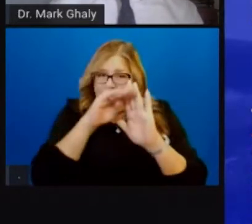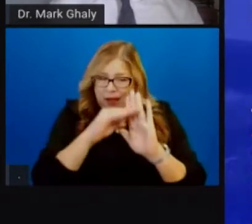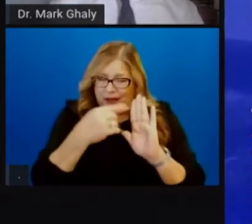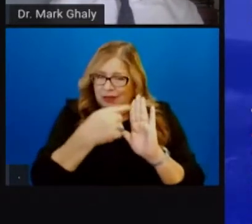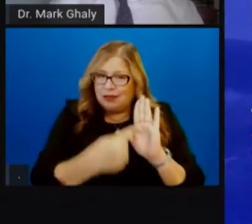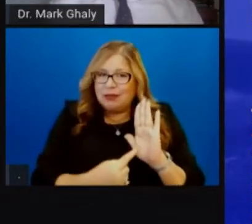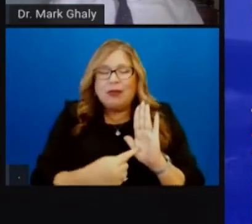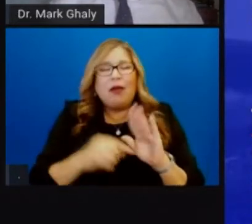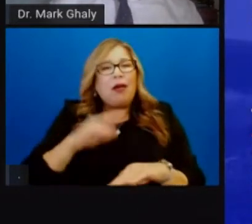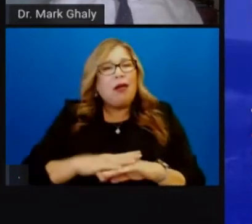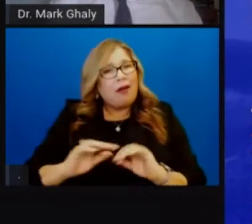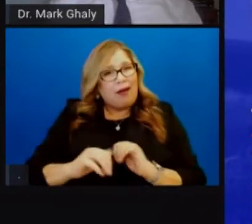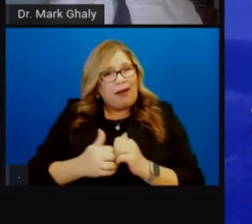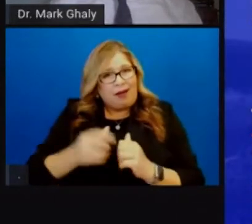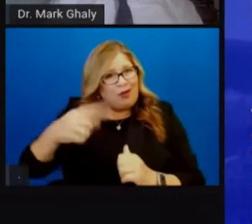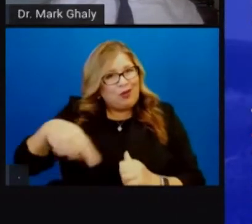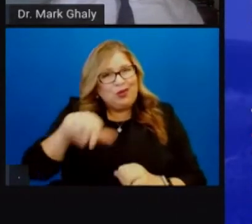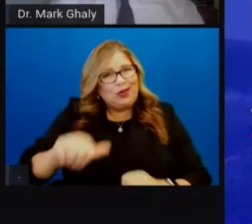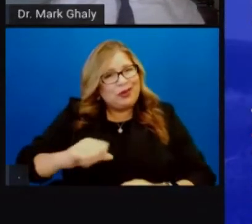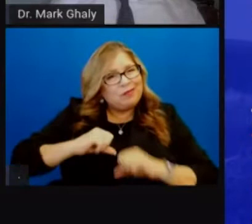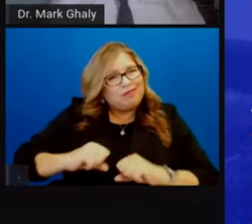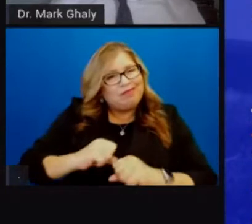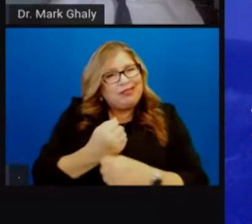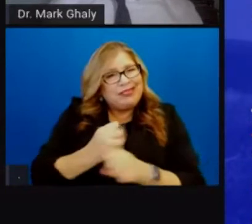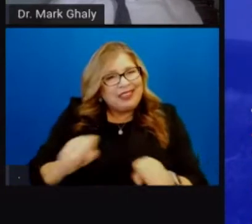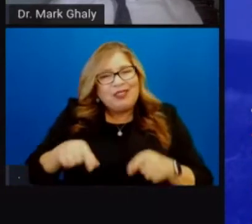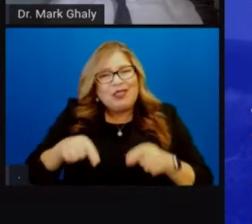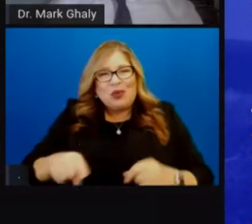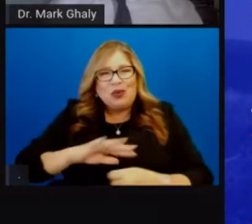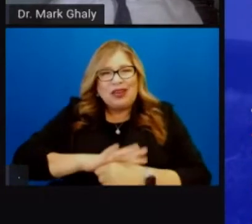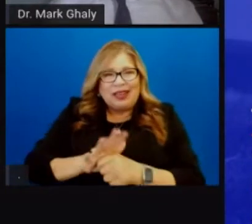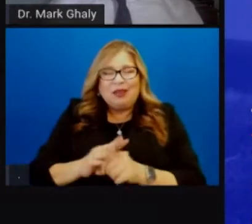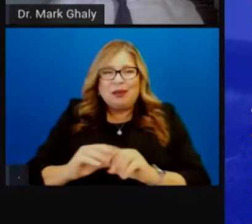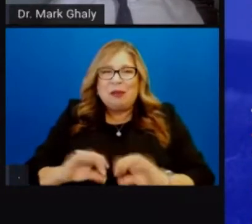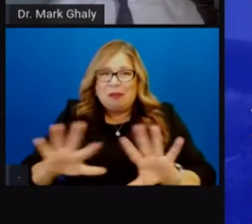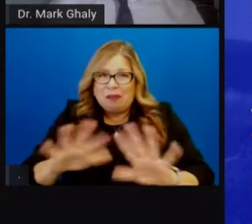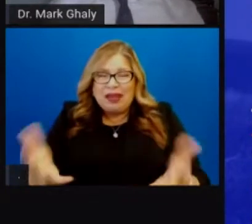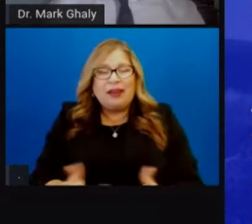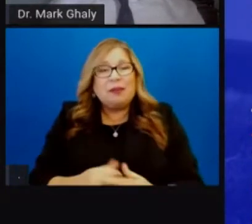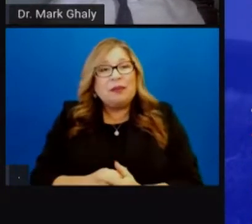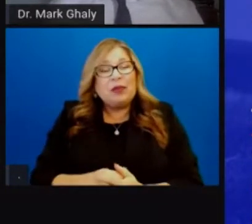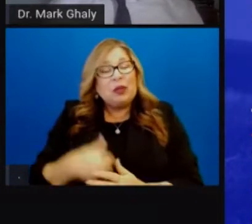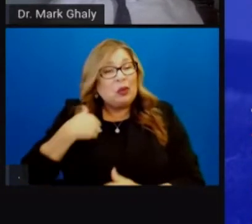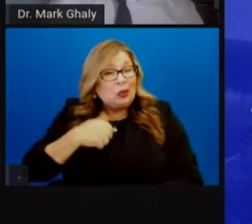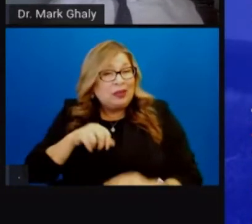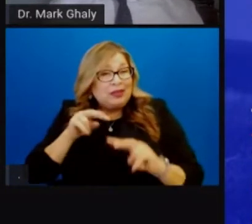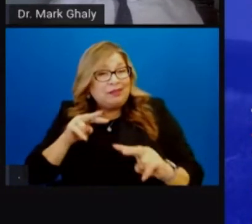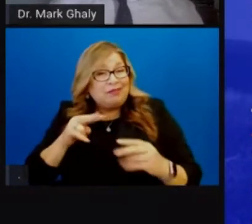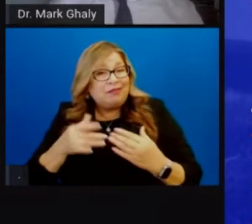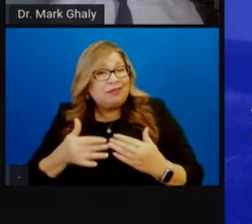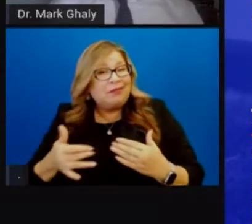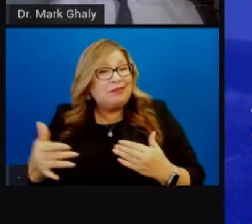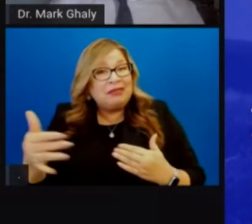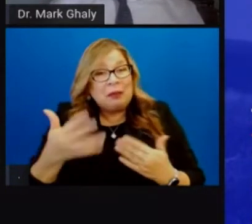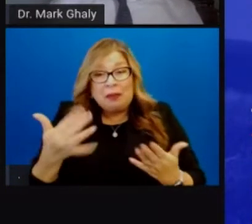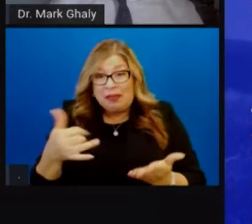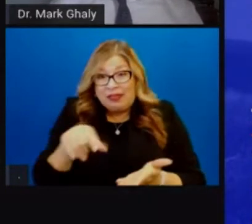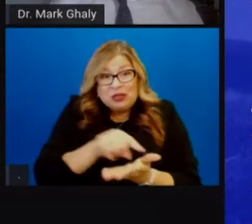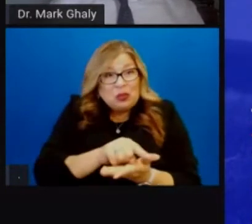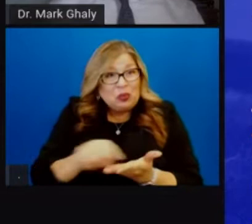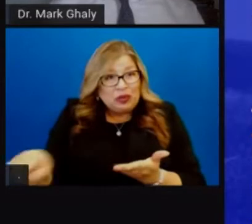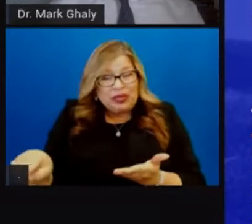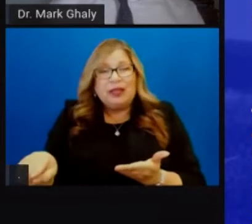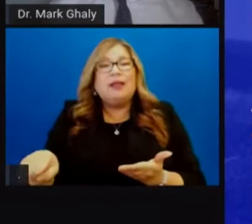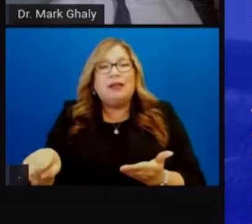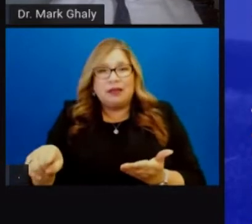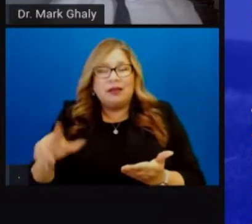continue to keep safe throughout the pandemic, anticipating that maybe as soon as later this week, we will get